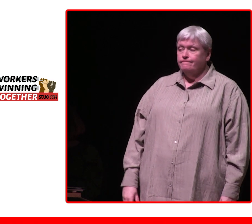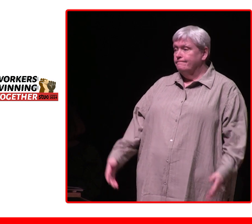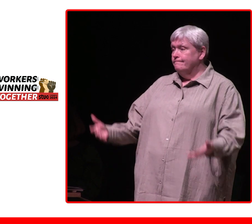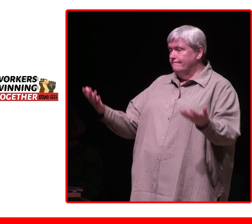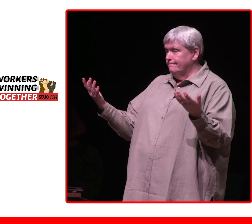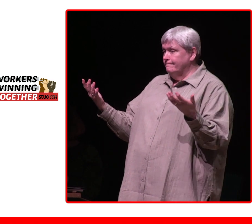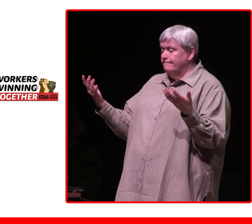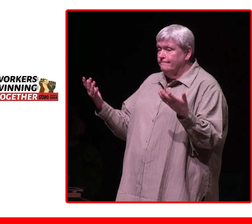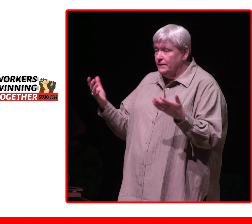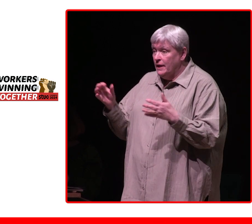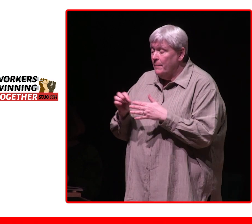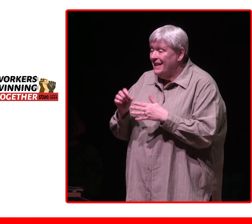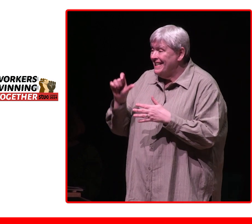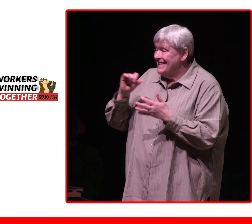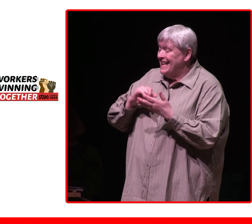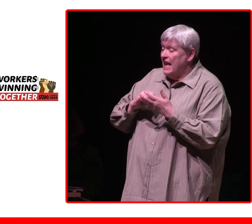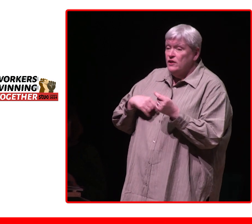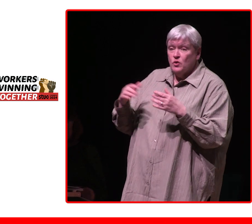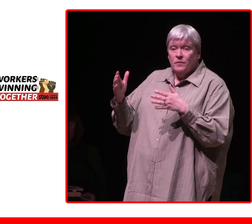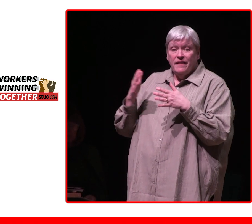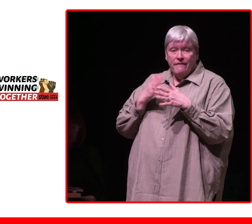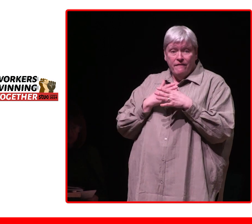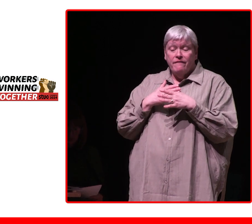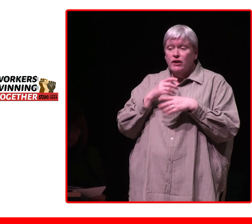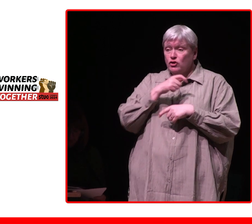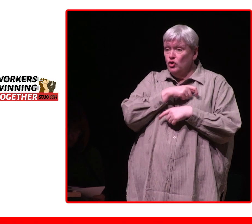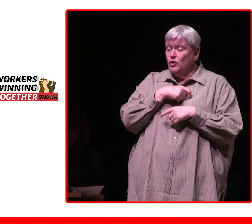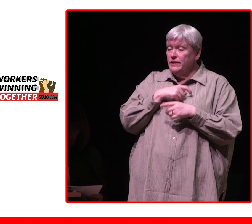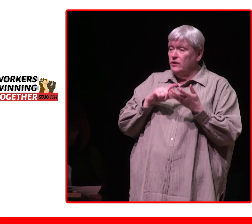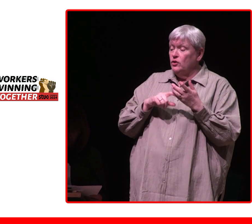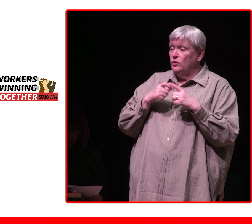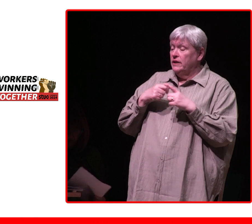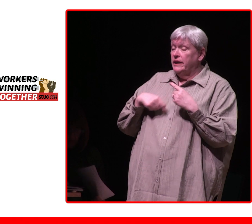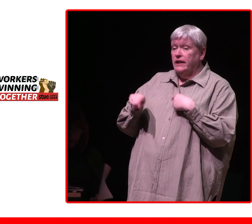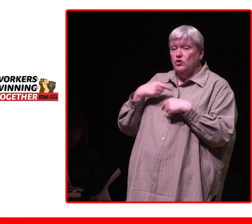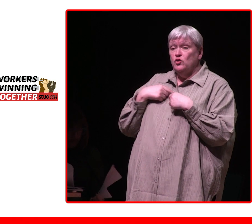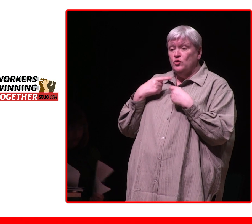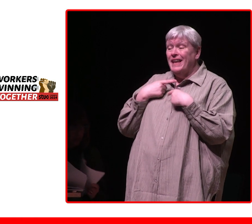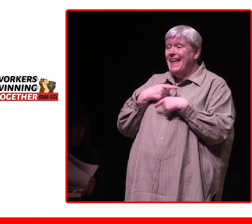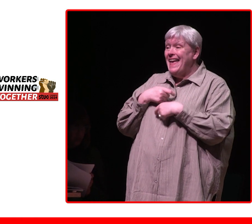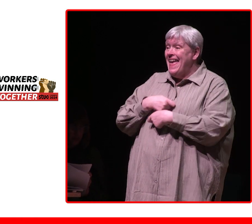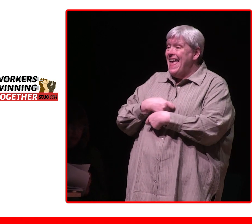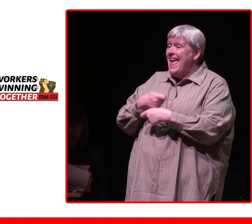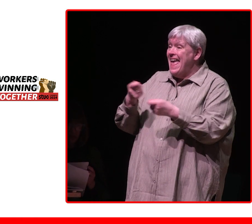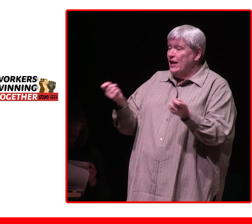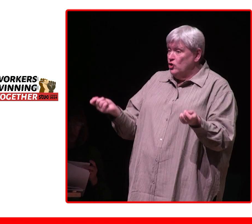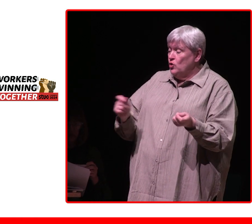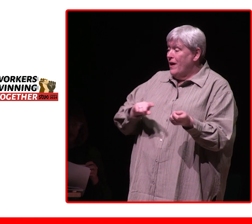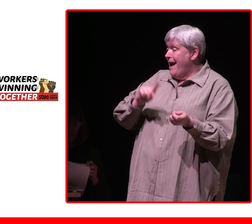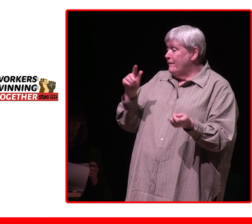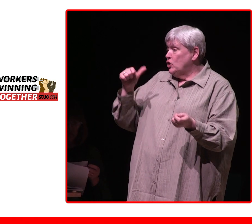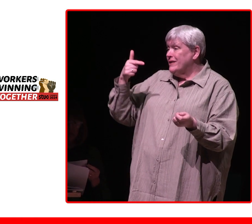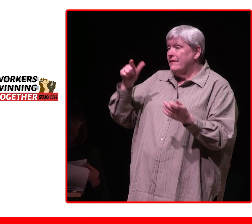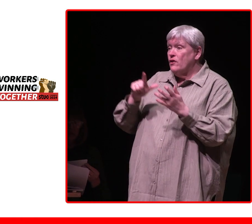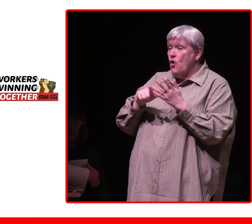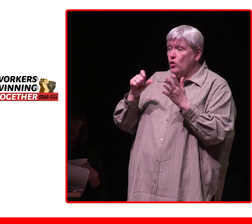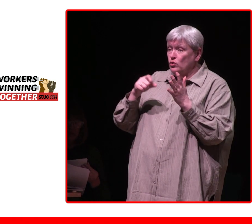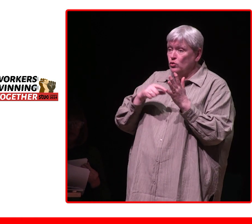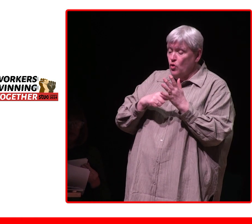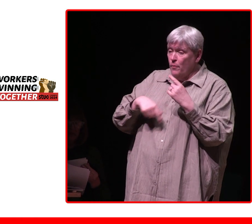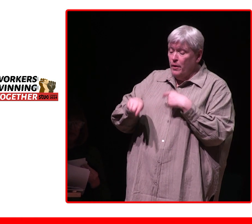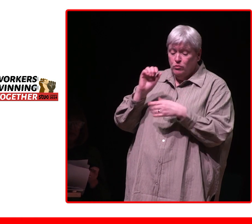Conference, PCS were one of the first unions in the UK to nationally issue a statement after the 7th of October. And we